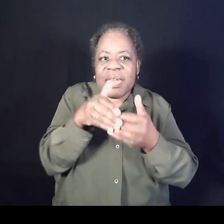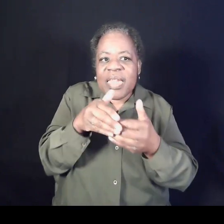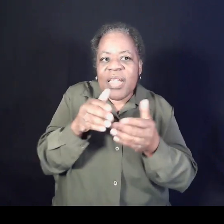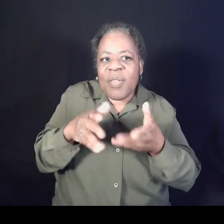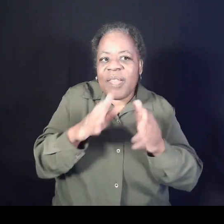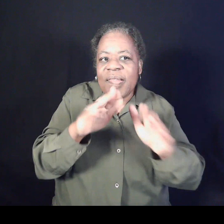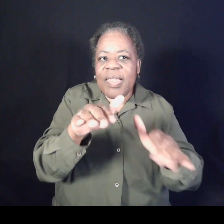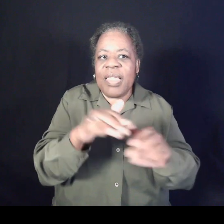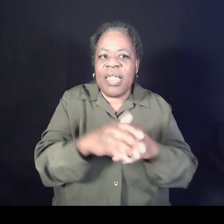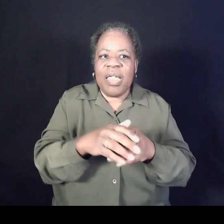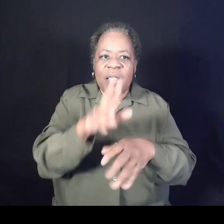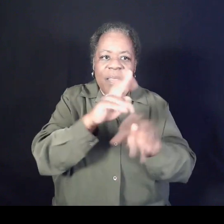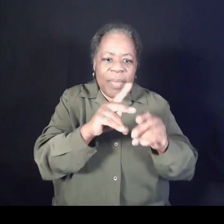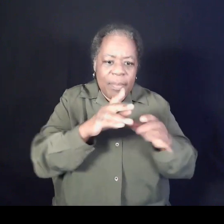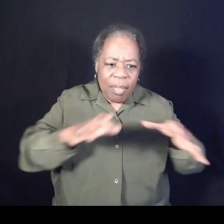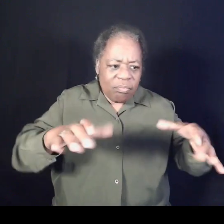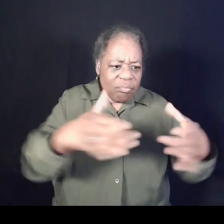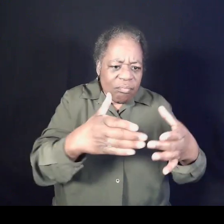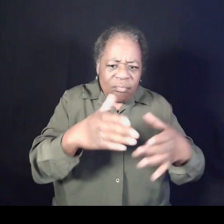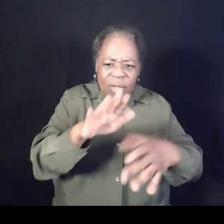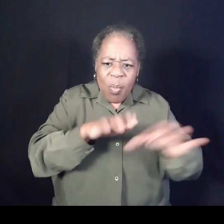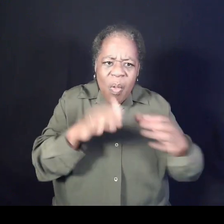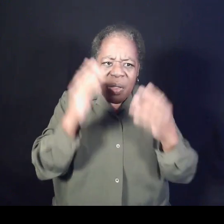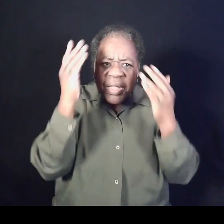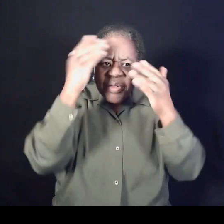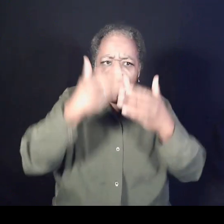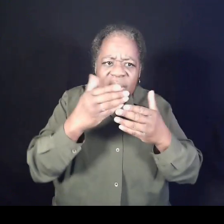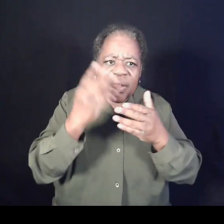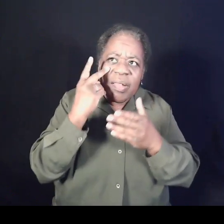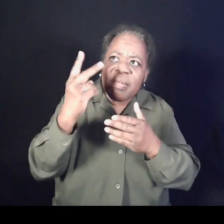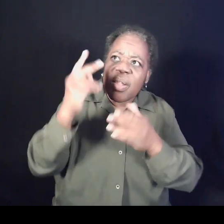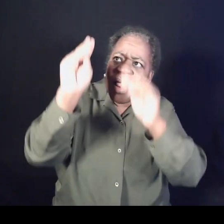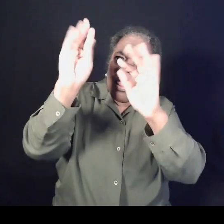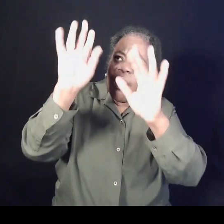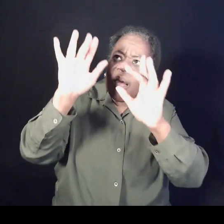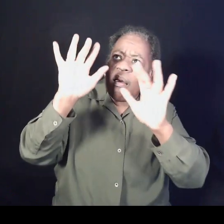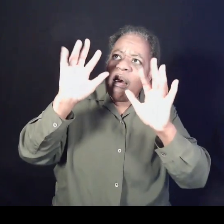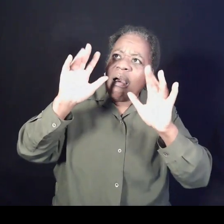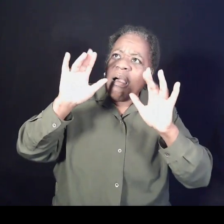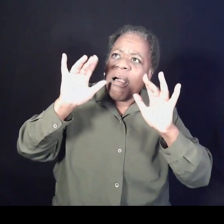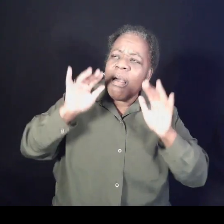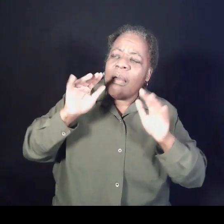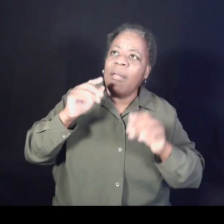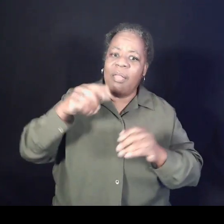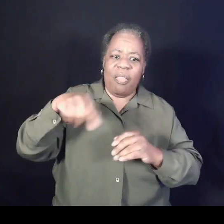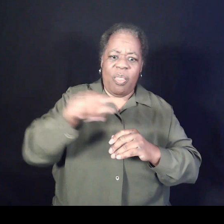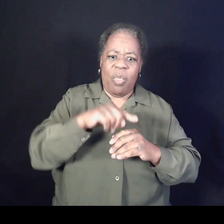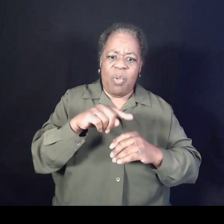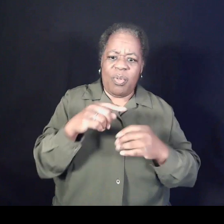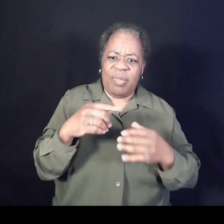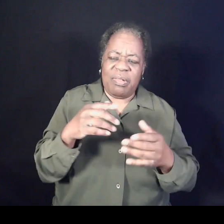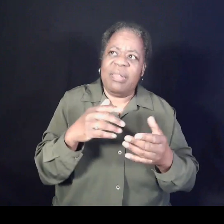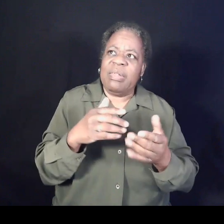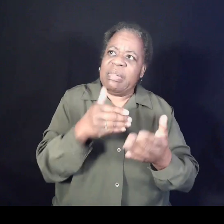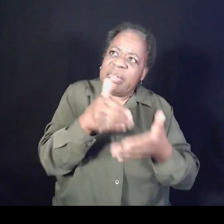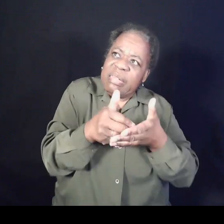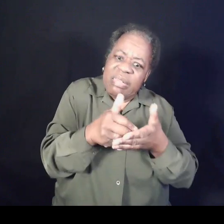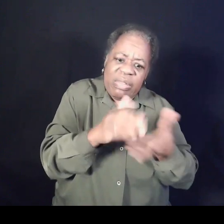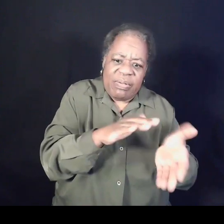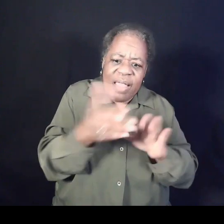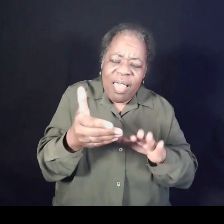walking in darkness have seen a great light. On those living in the land of the shadow of death, a light has